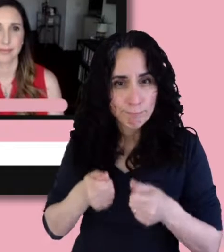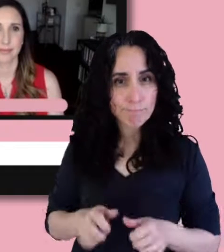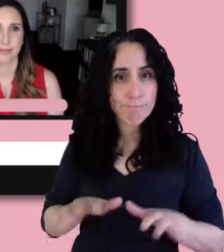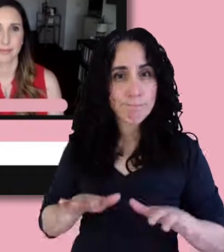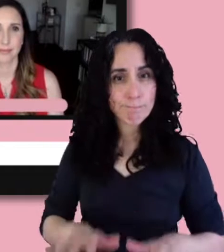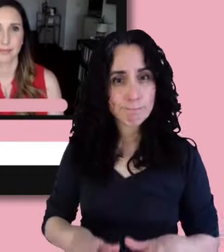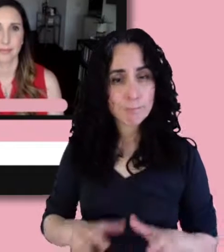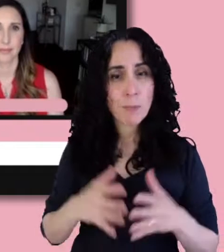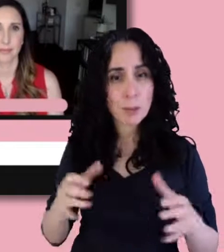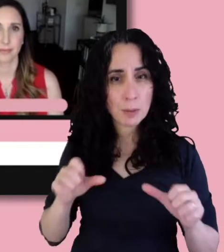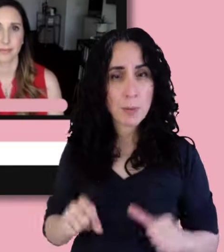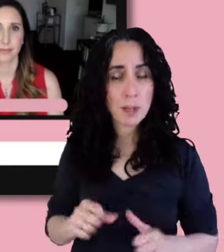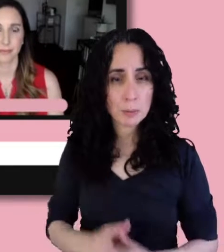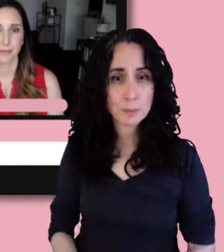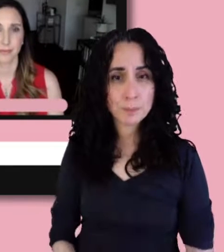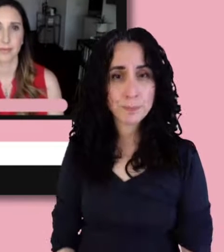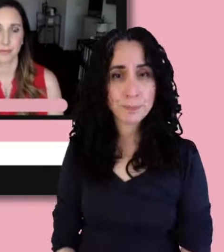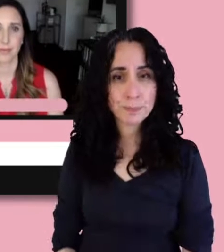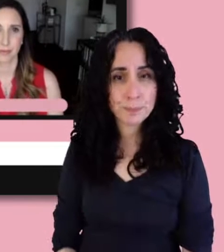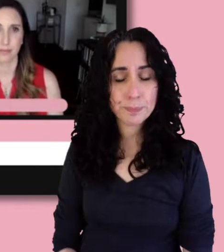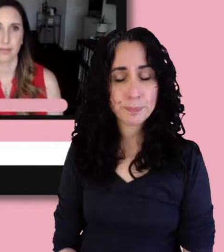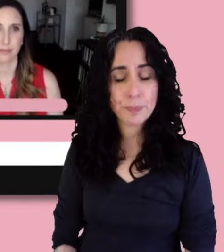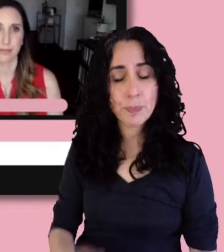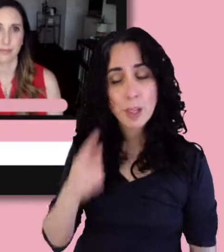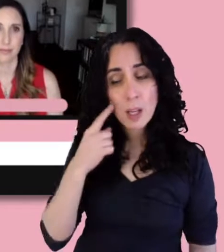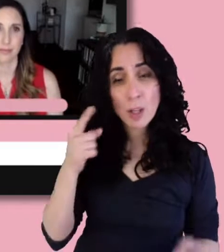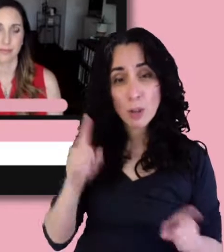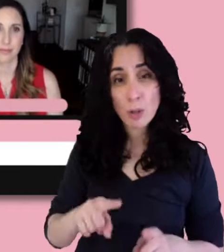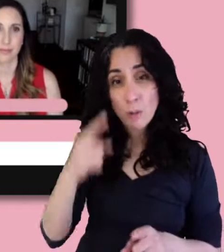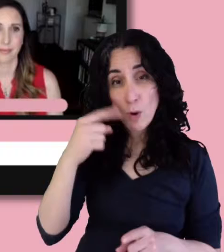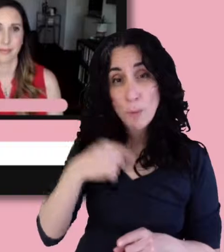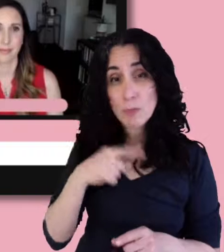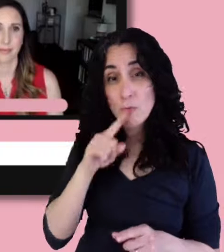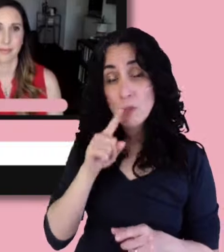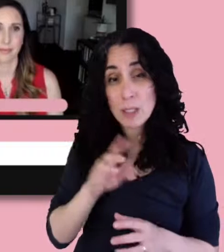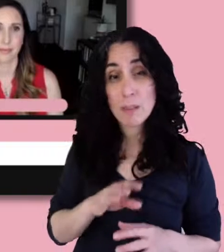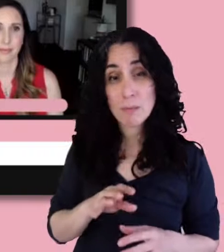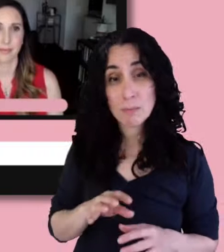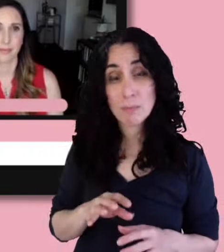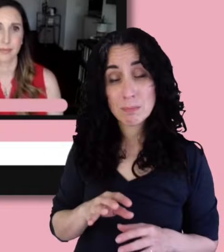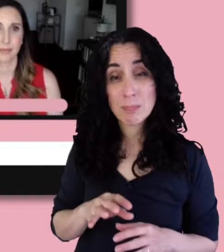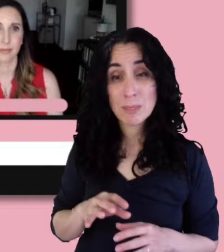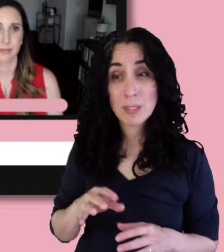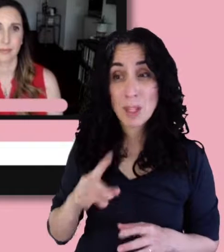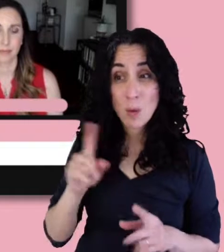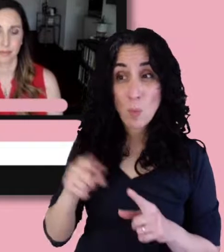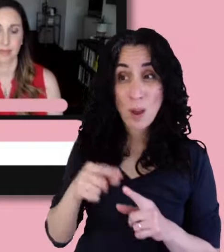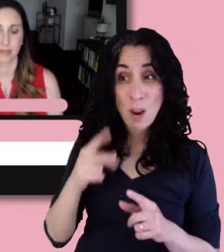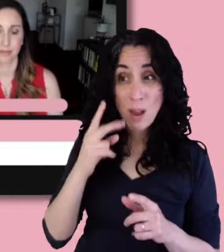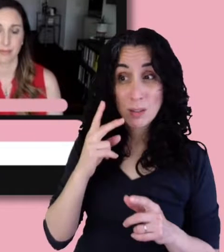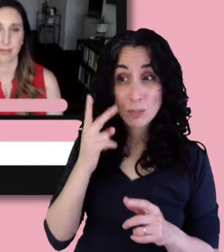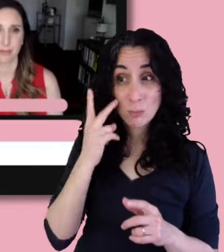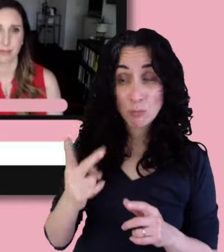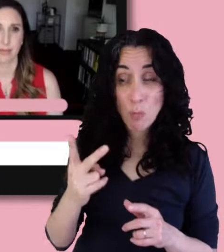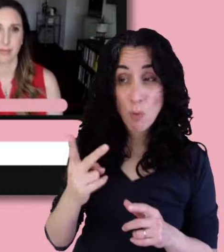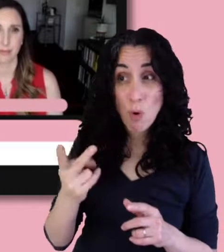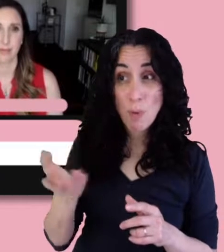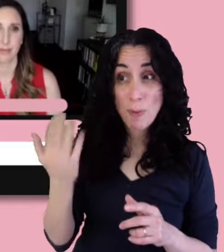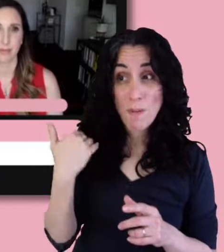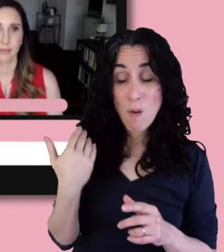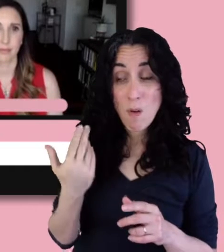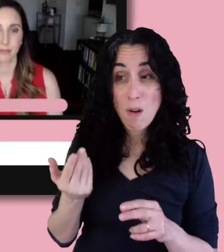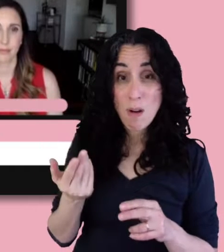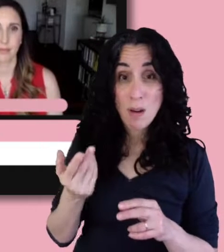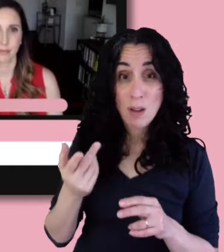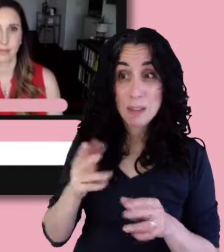big turning point for me early in this pandemic, is seeing the death toll rising on the news. I